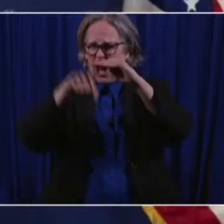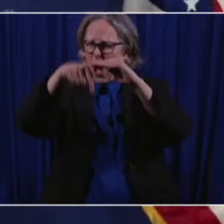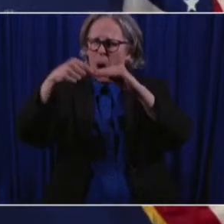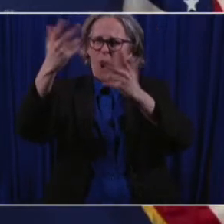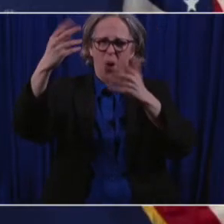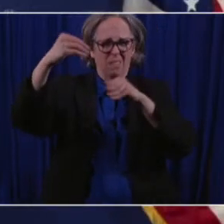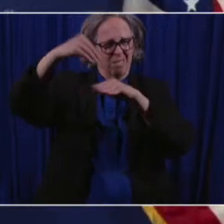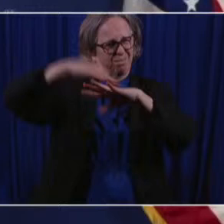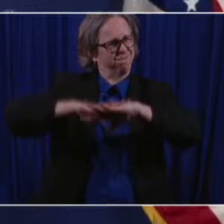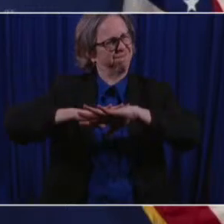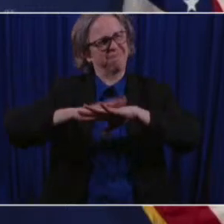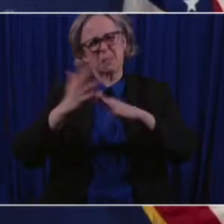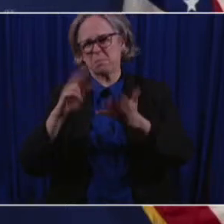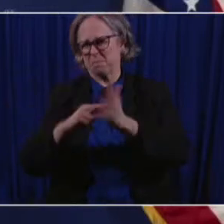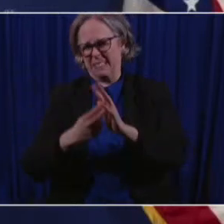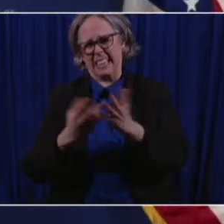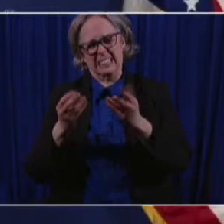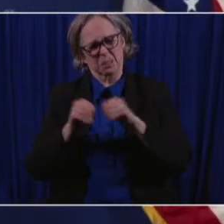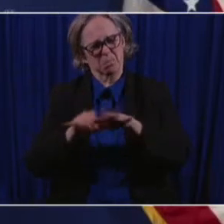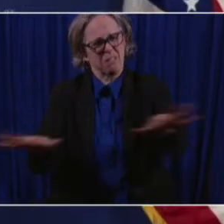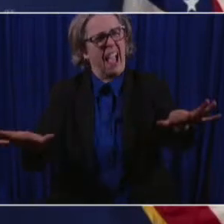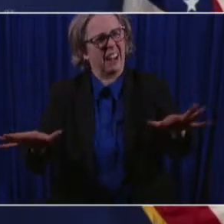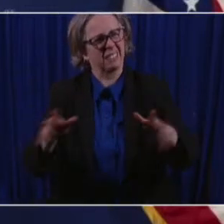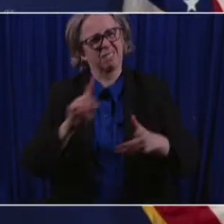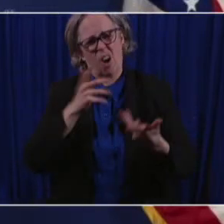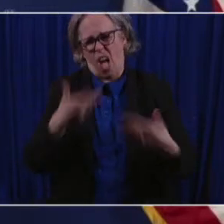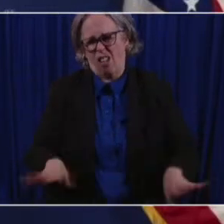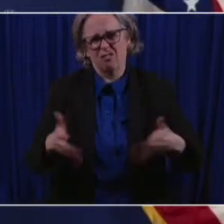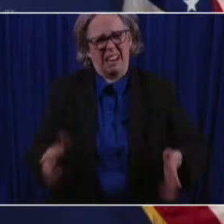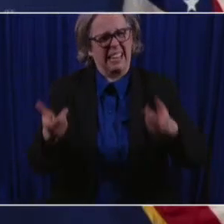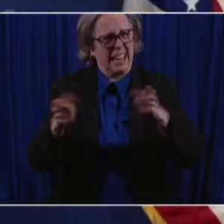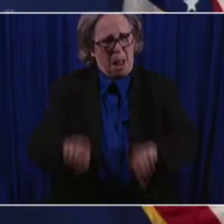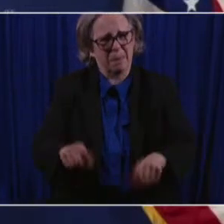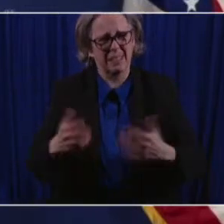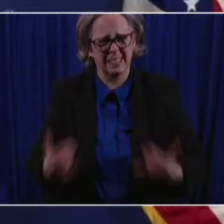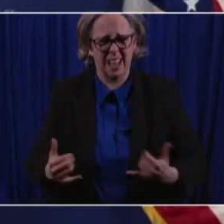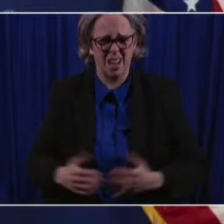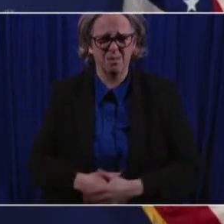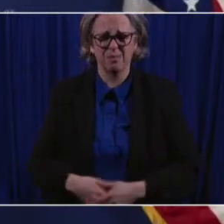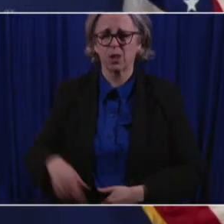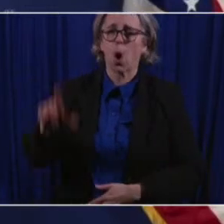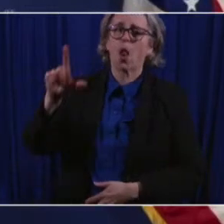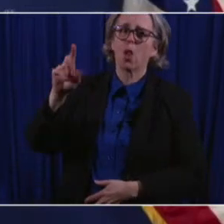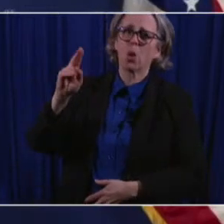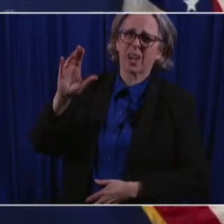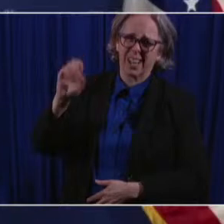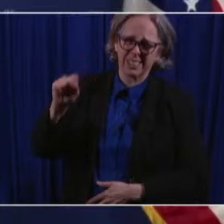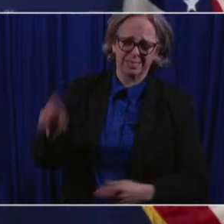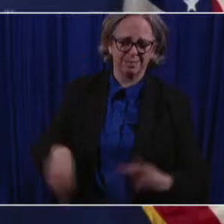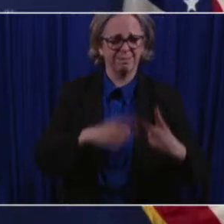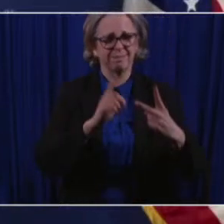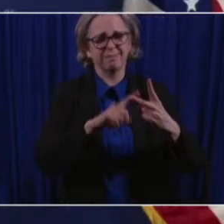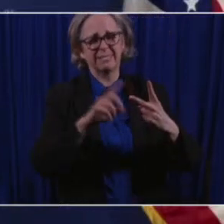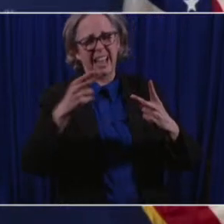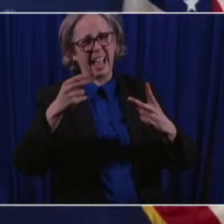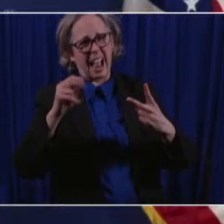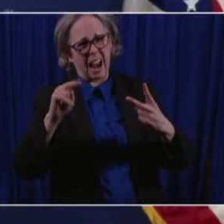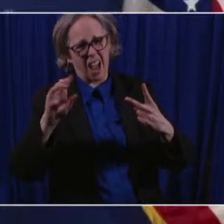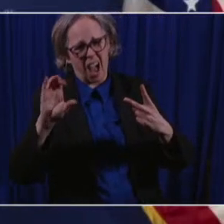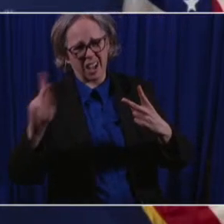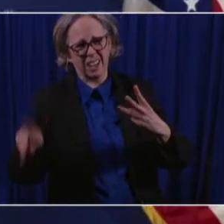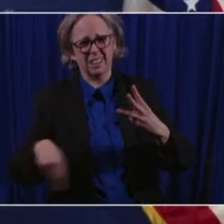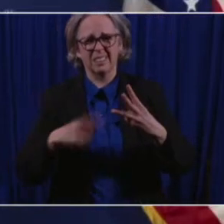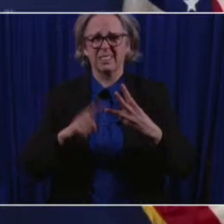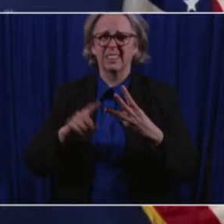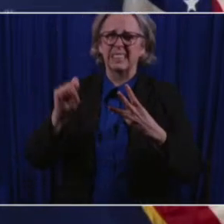neighbors to the north. So you start with Lucas County, Hancock County, Summit County, Cuyahoga County, Sandusky,